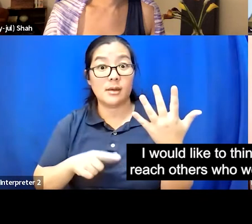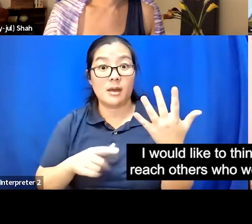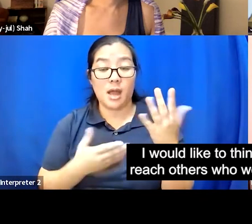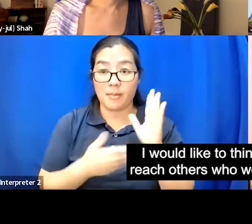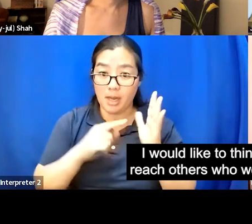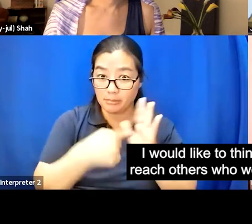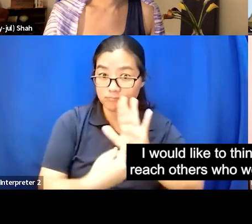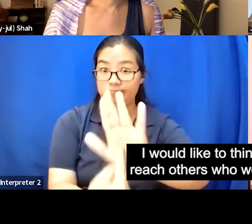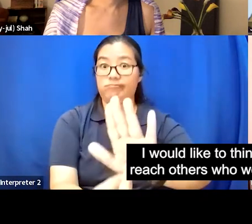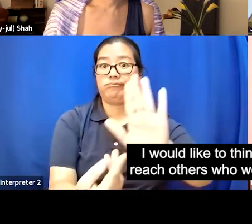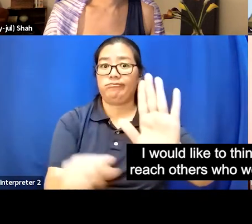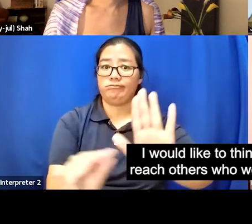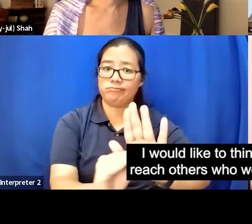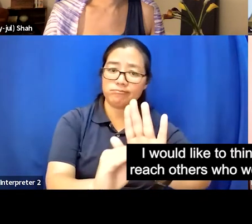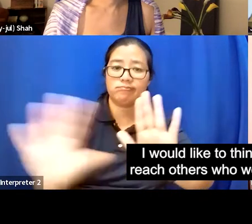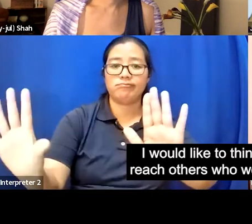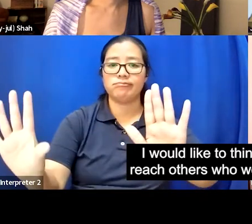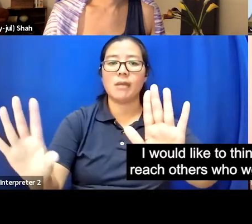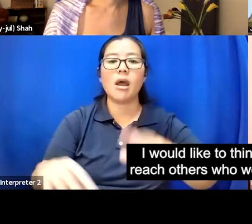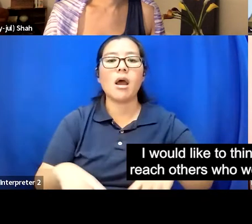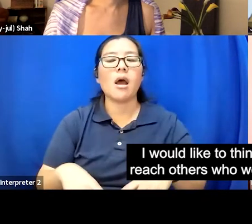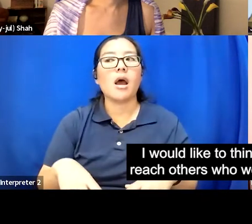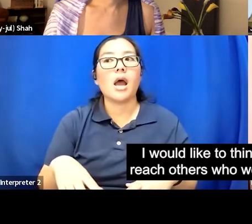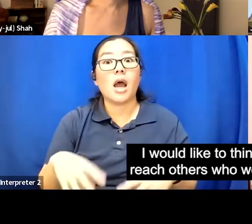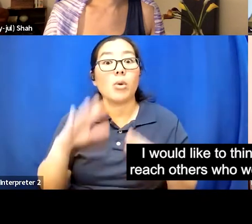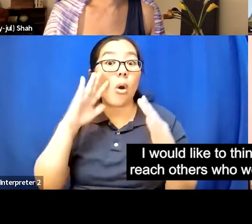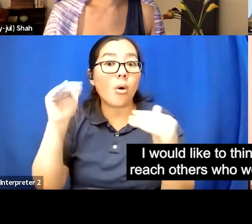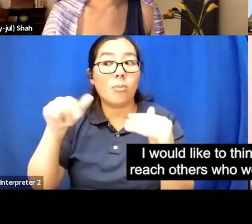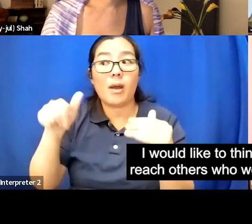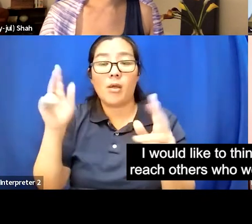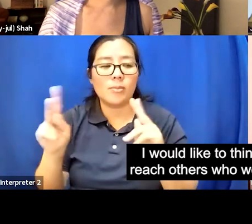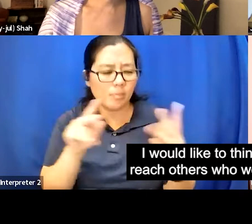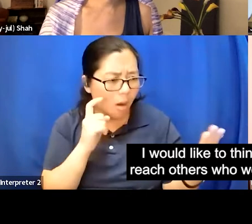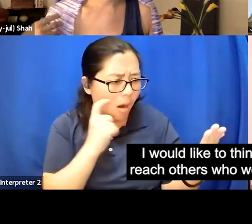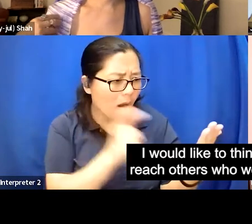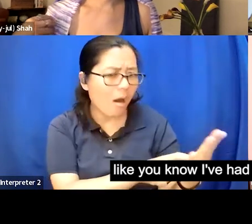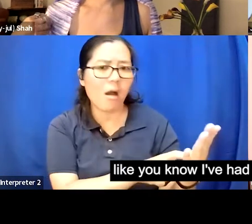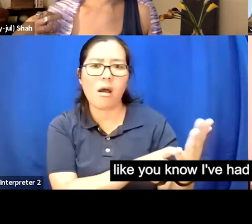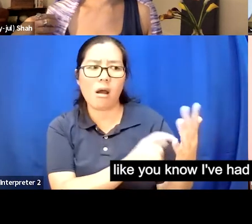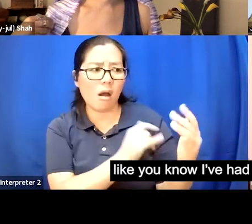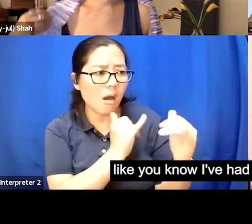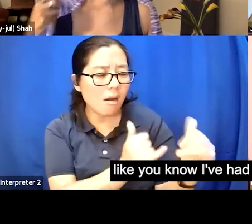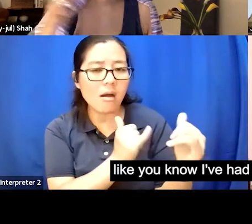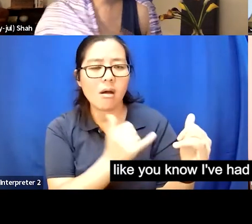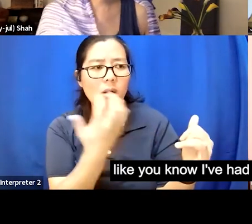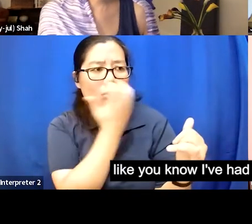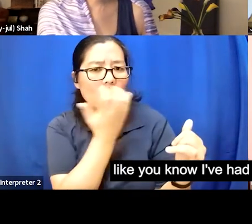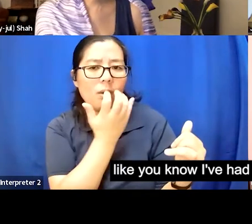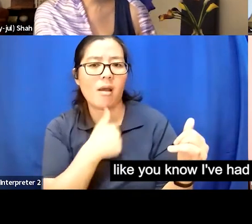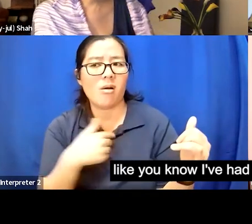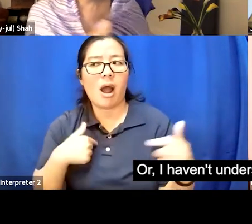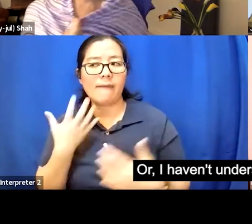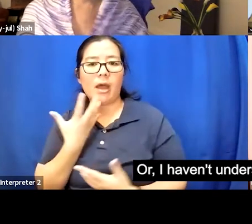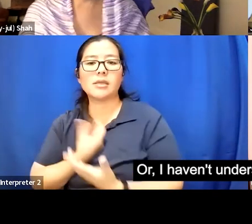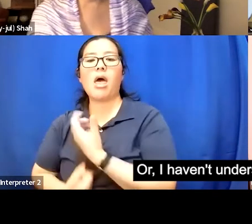to think that there would be maybe reach others who would feel that, wow, like, you know, I've had to keep this a